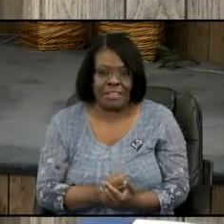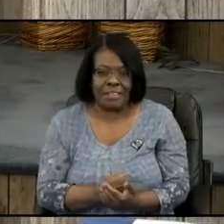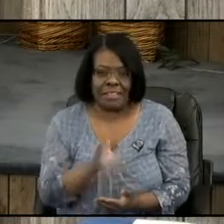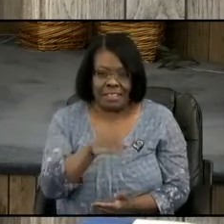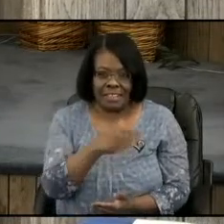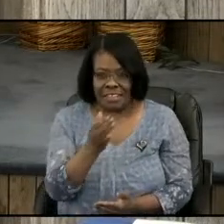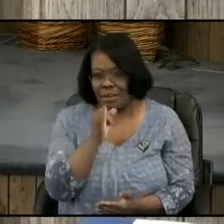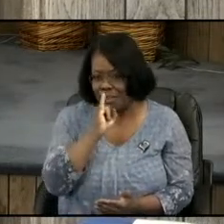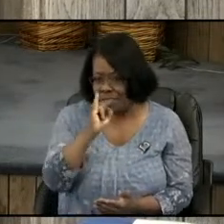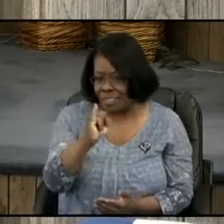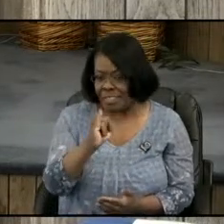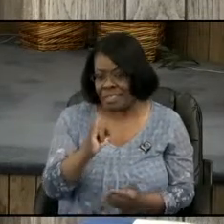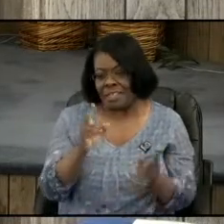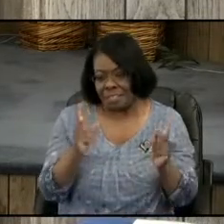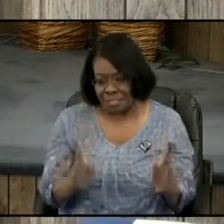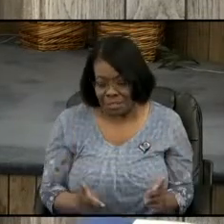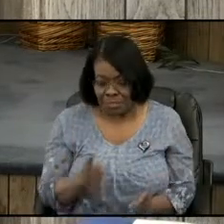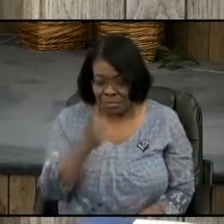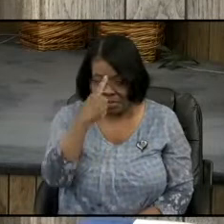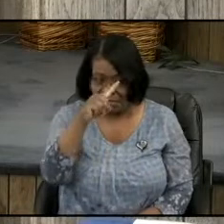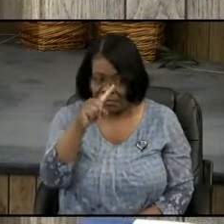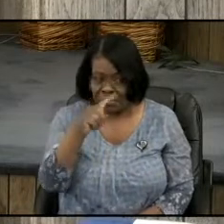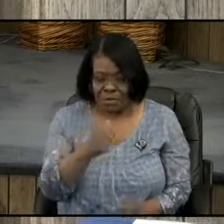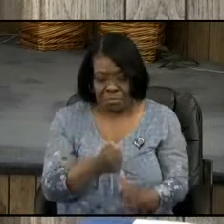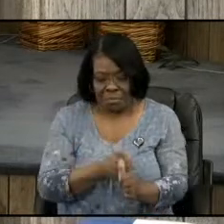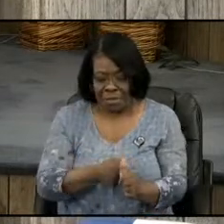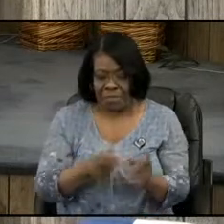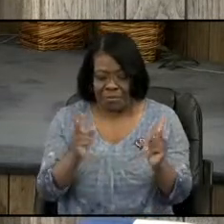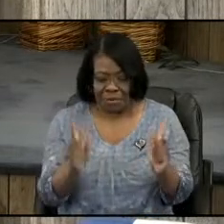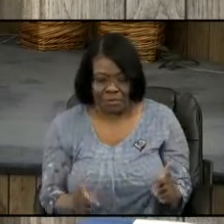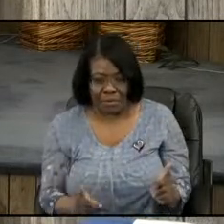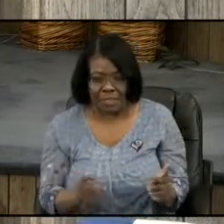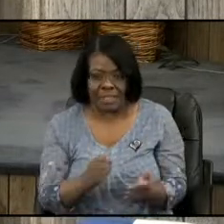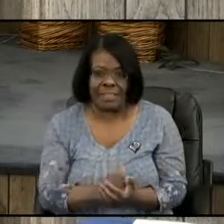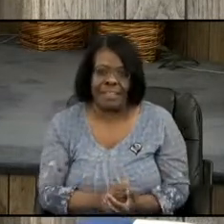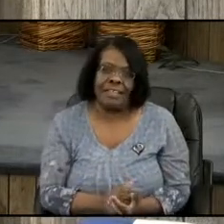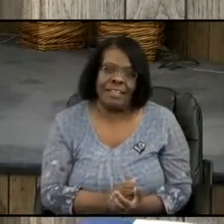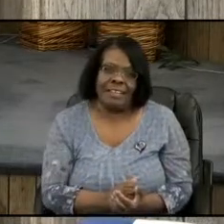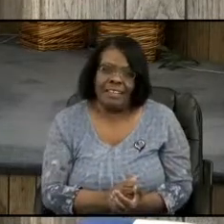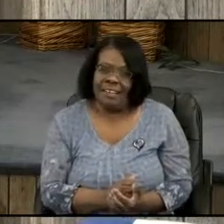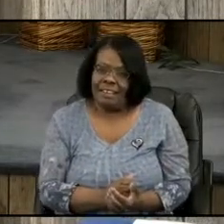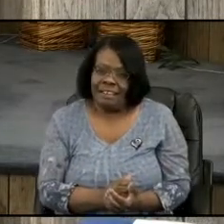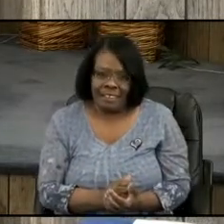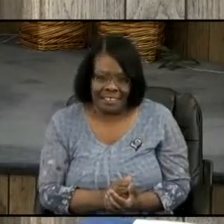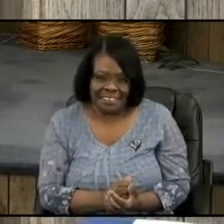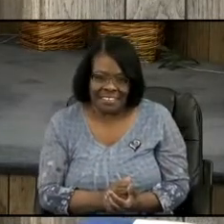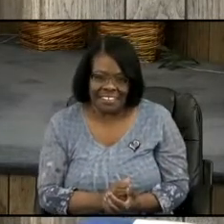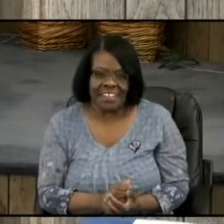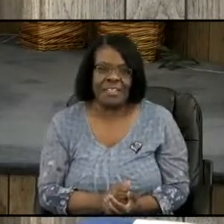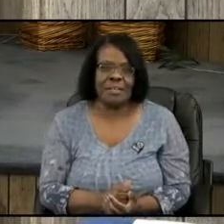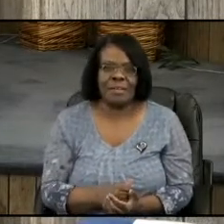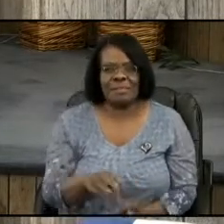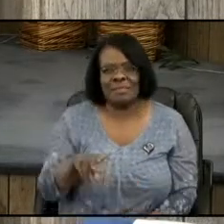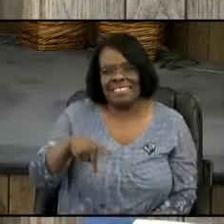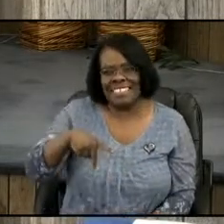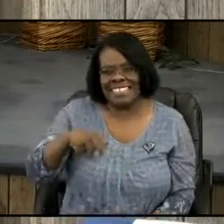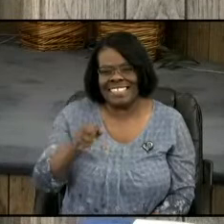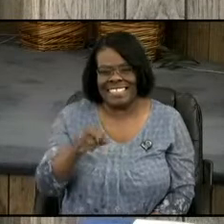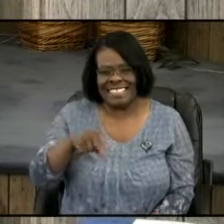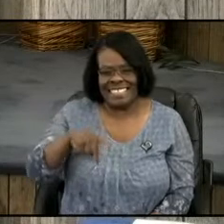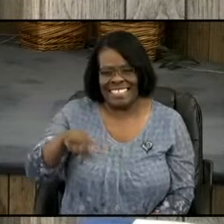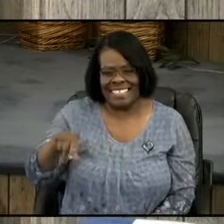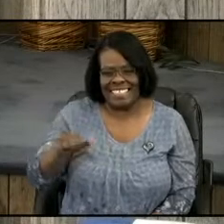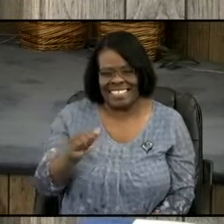is someone for everyone. I know for a fact there's a couple of those that I've been called papa,